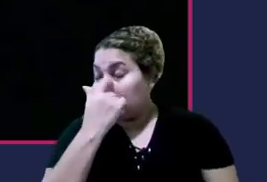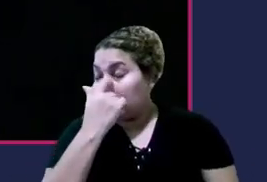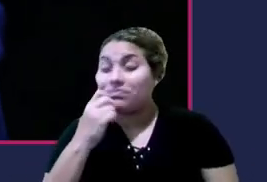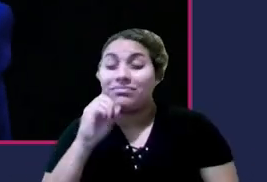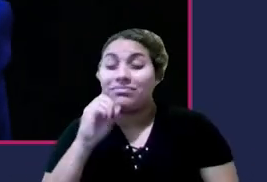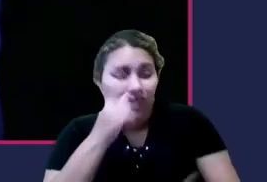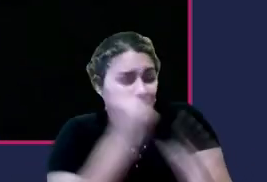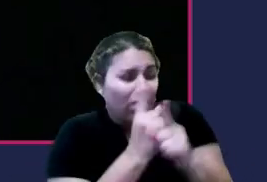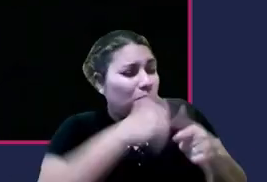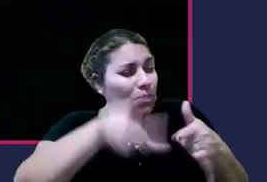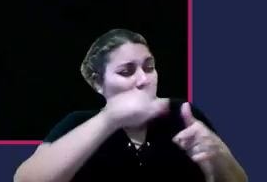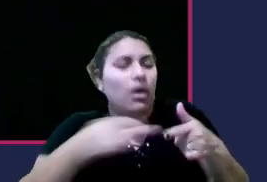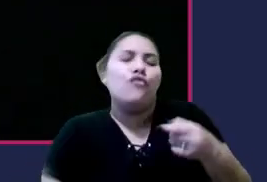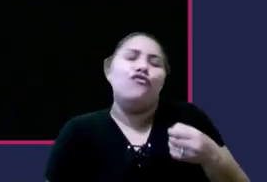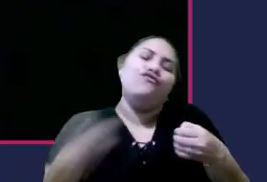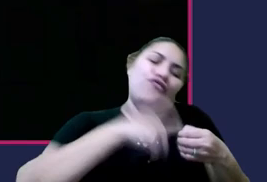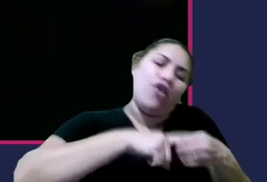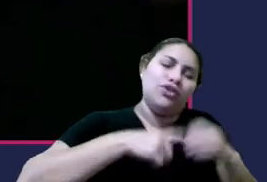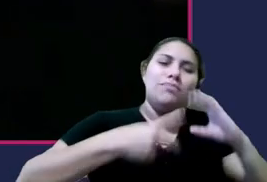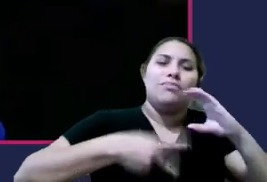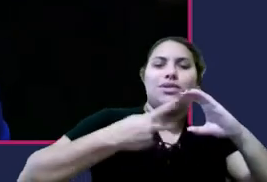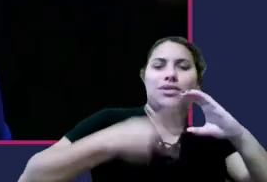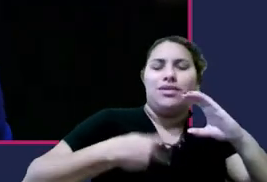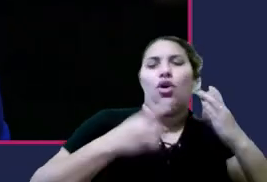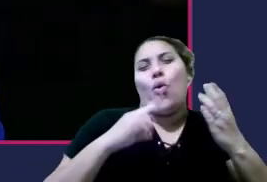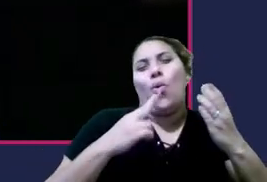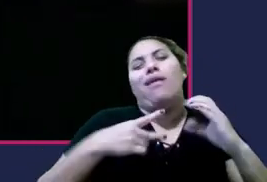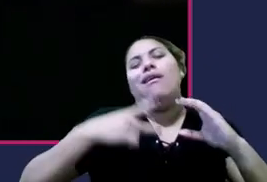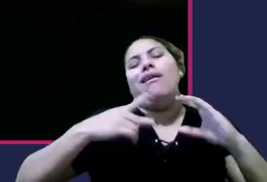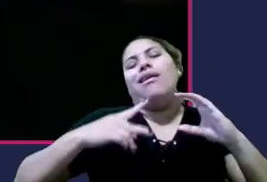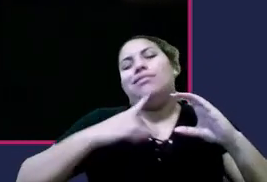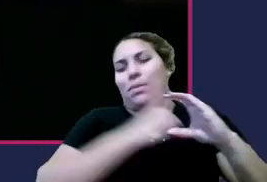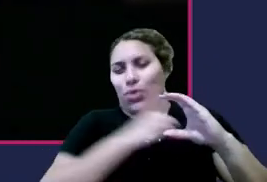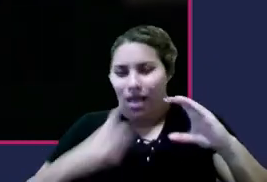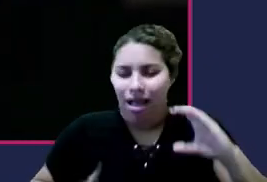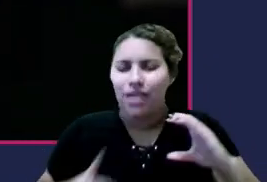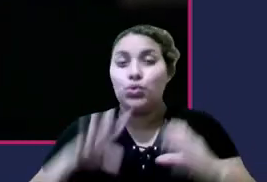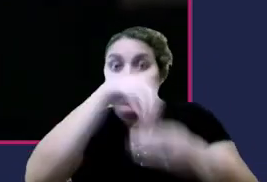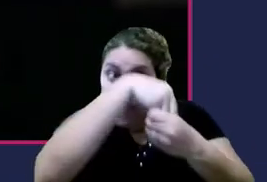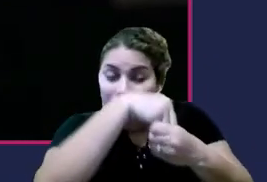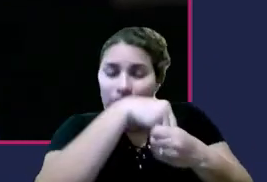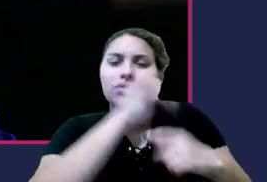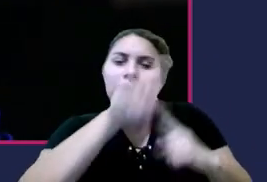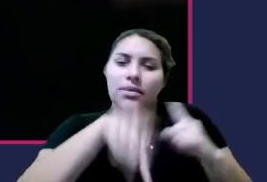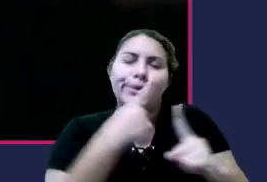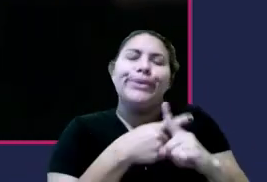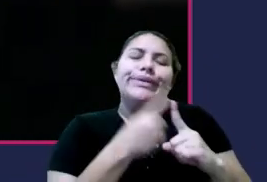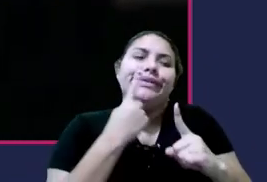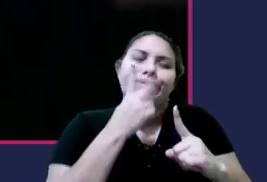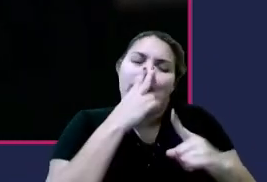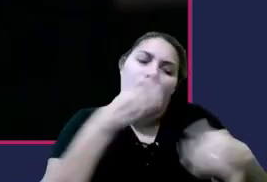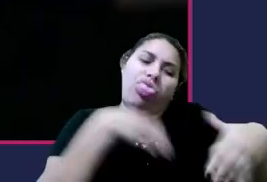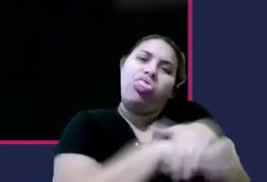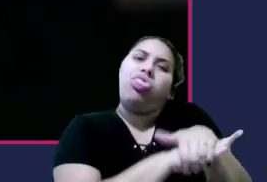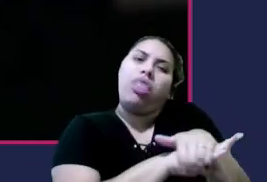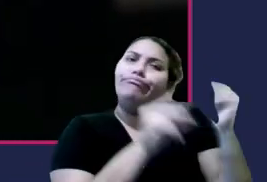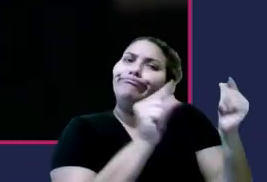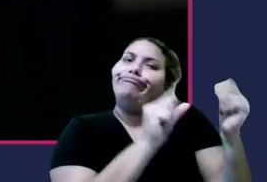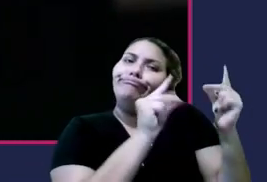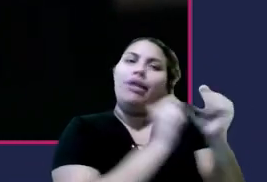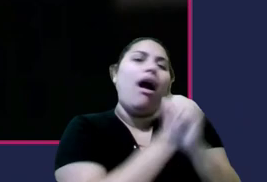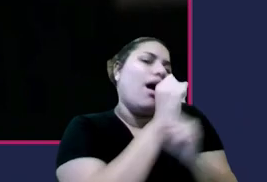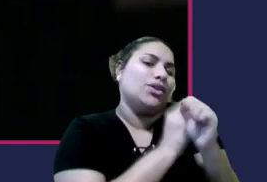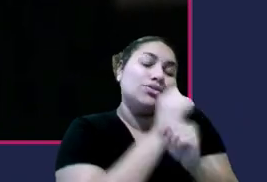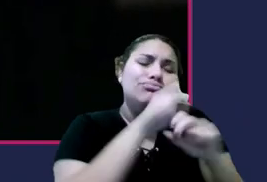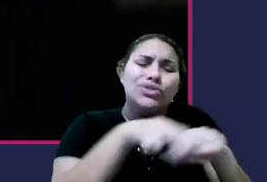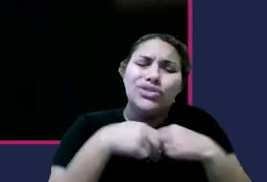the Congress, and we're going to spend years before it's salvaged or rescued. That's why we need to work